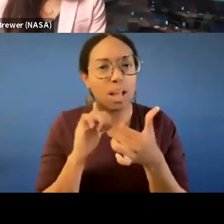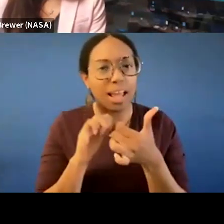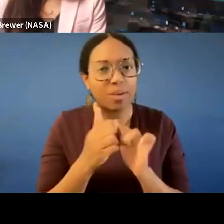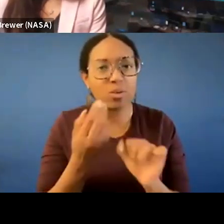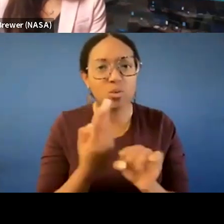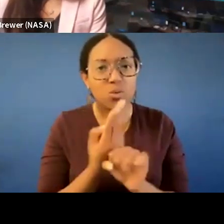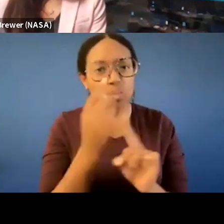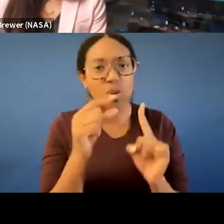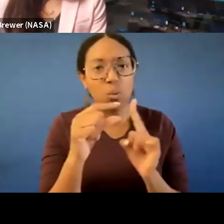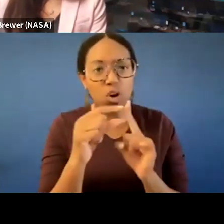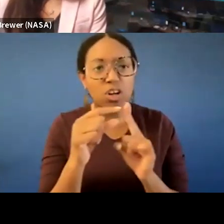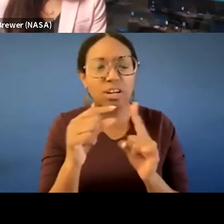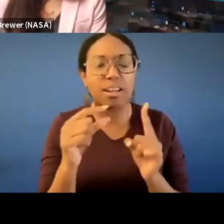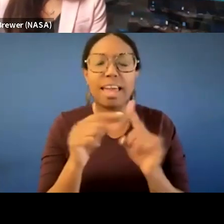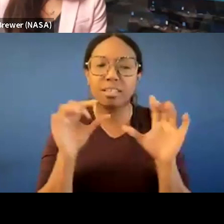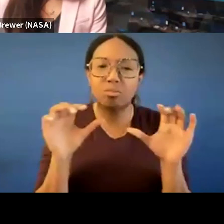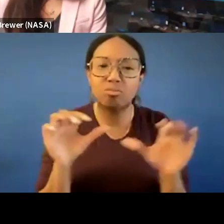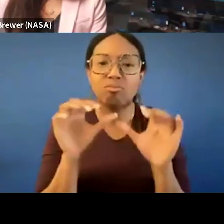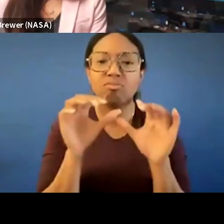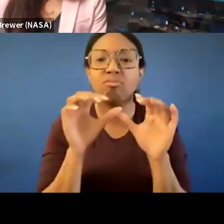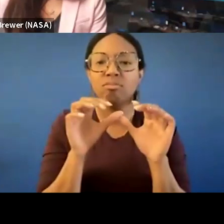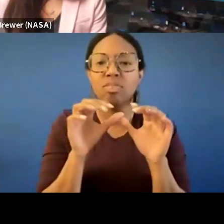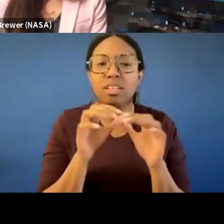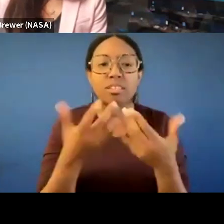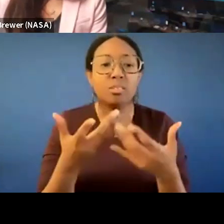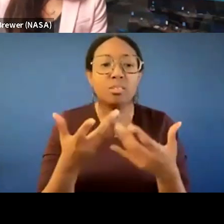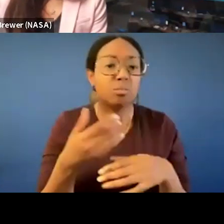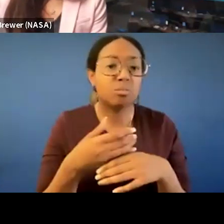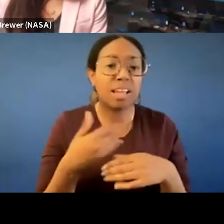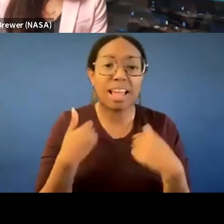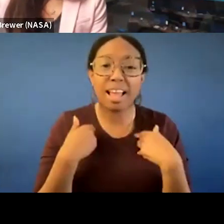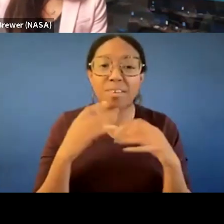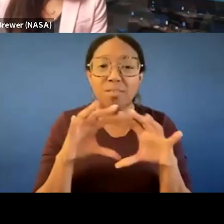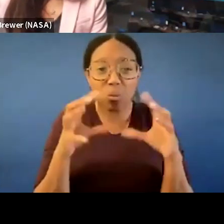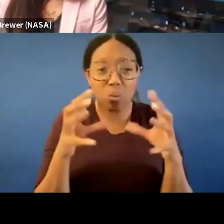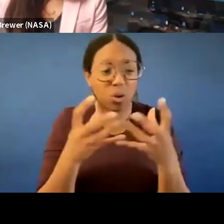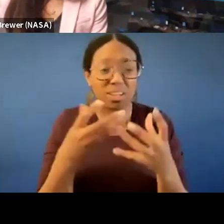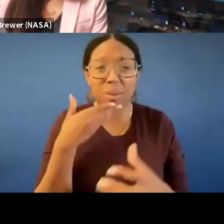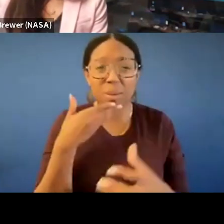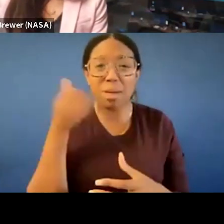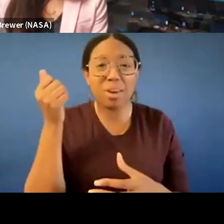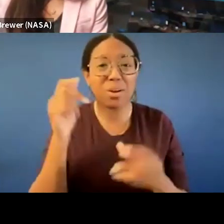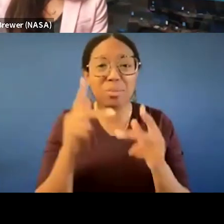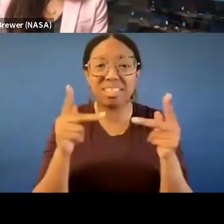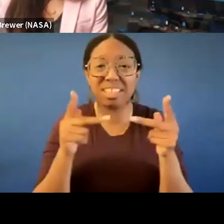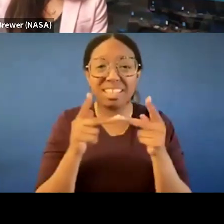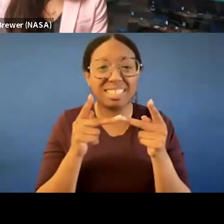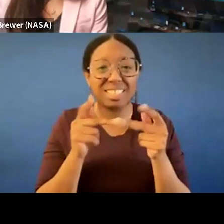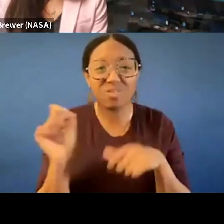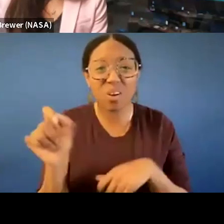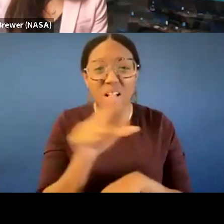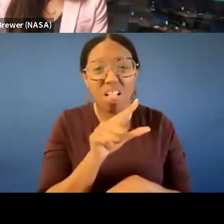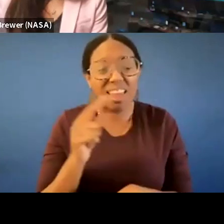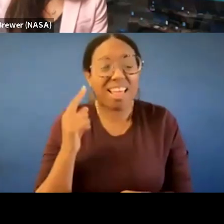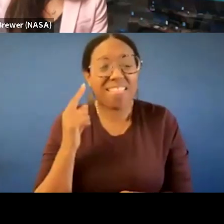ways to make the world a better place for everyone. Right. It really is. I think it starts at home.